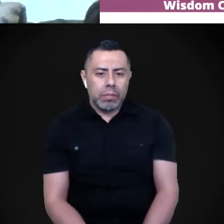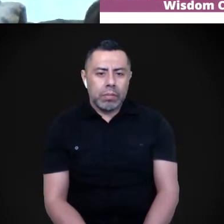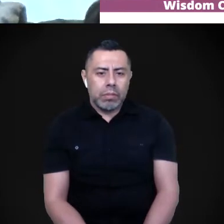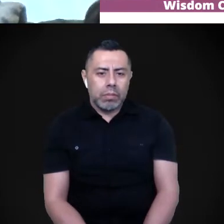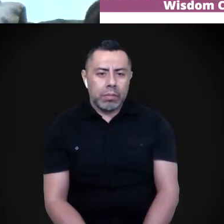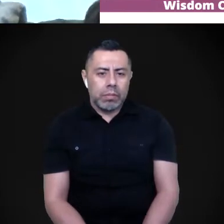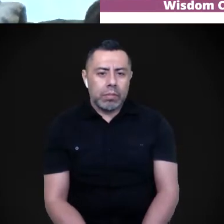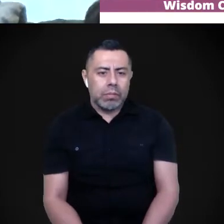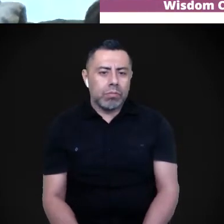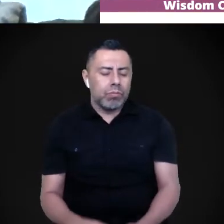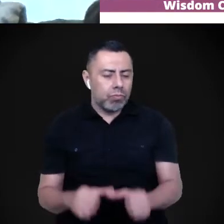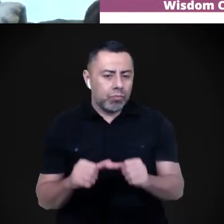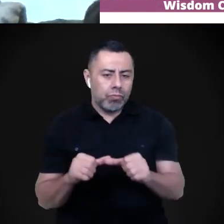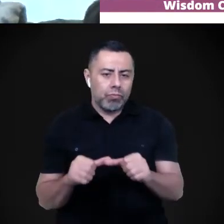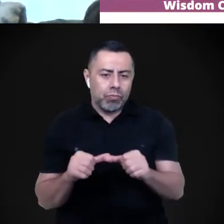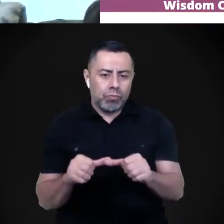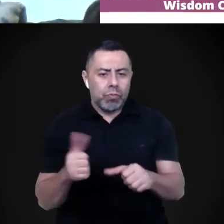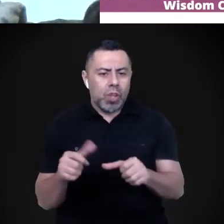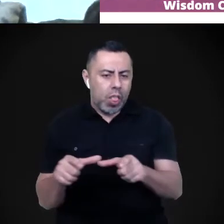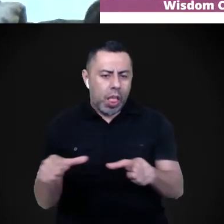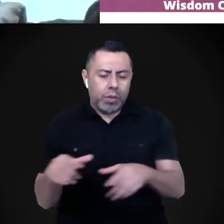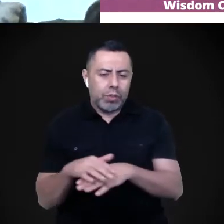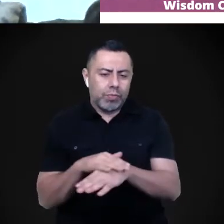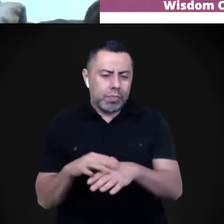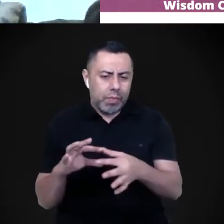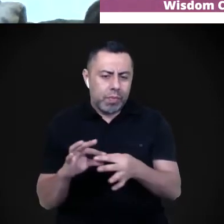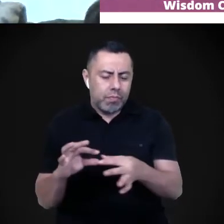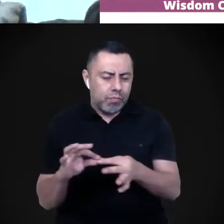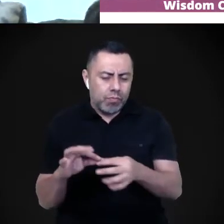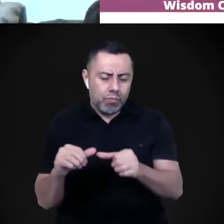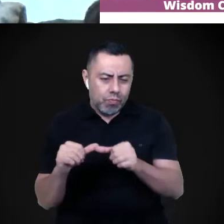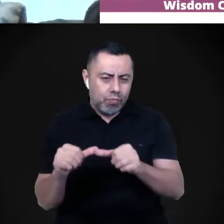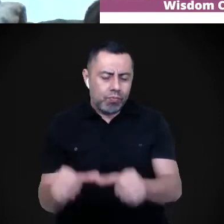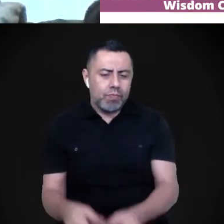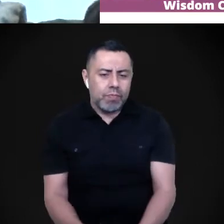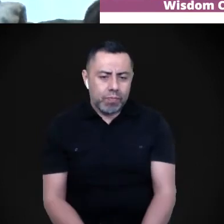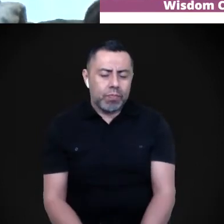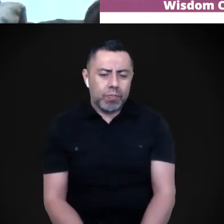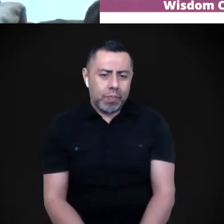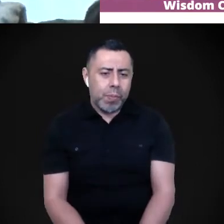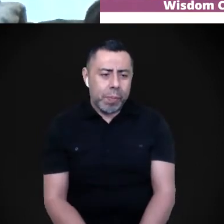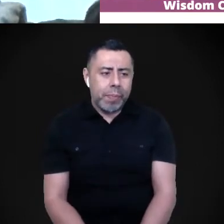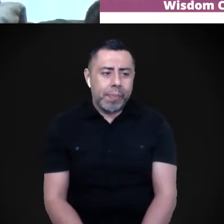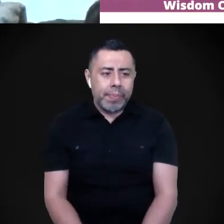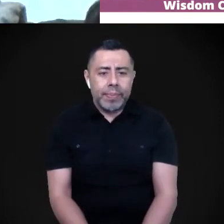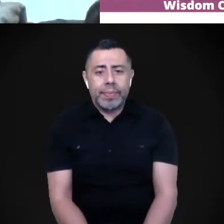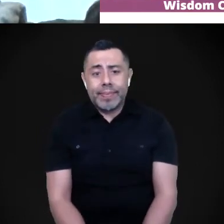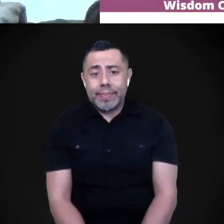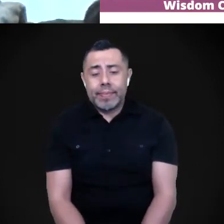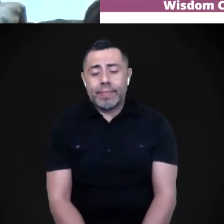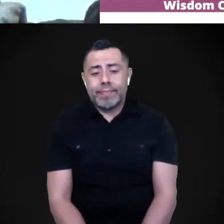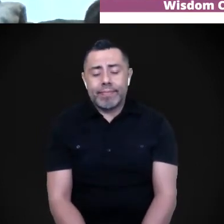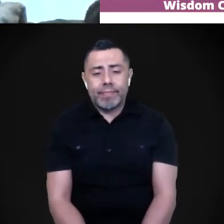in the data. Eh, what a hashin so shah, oh, at the shanit, I is la